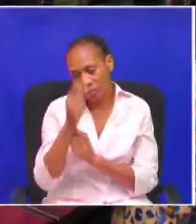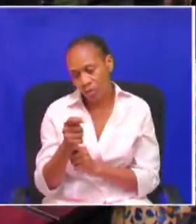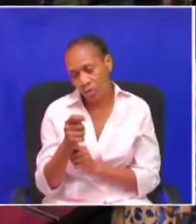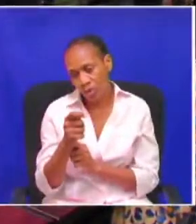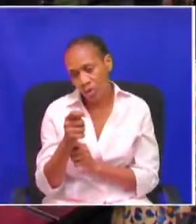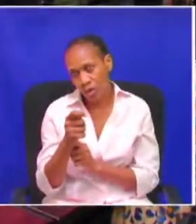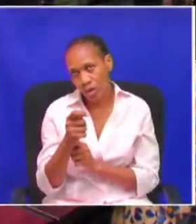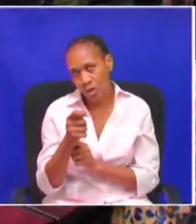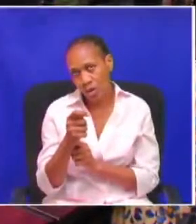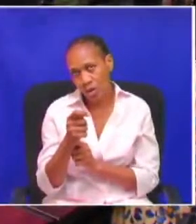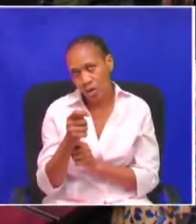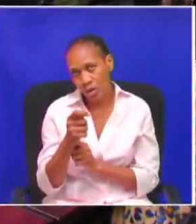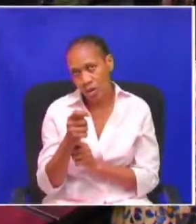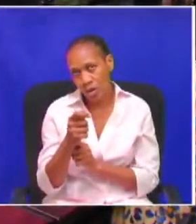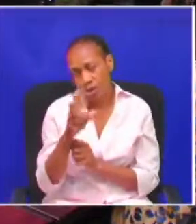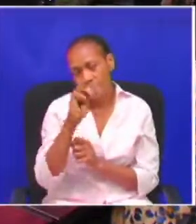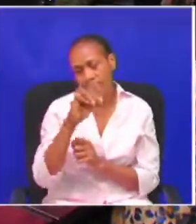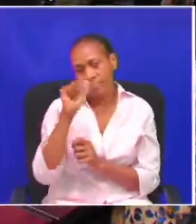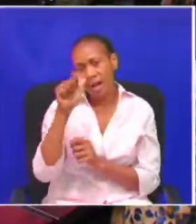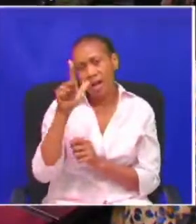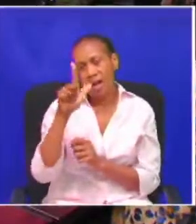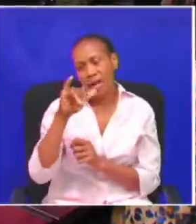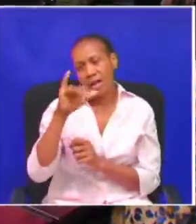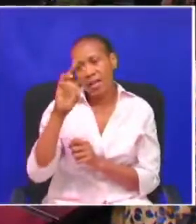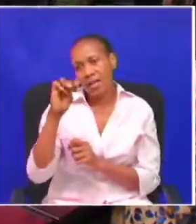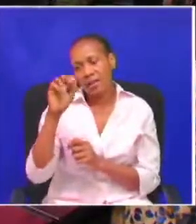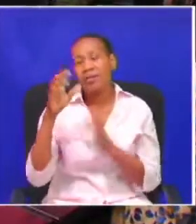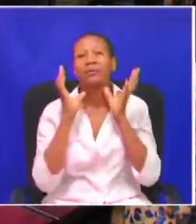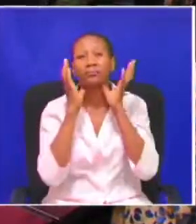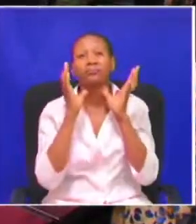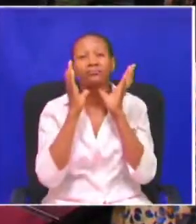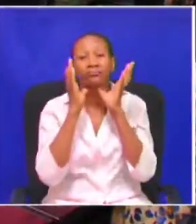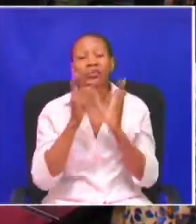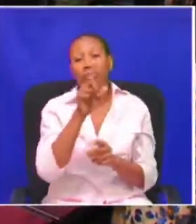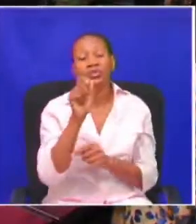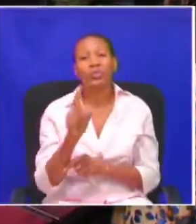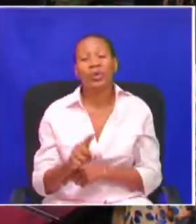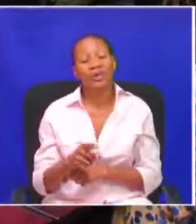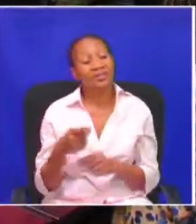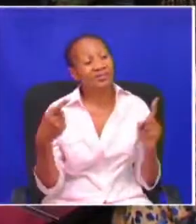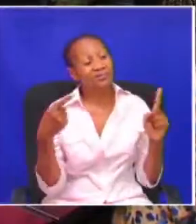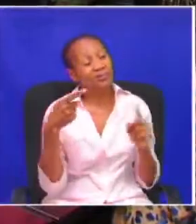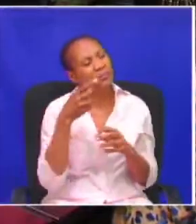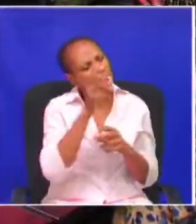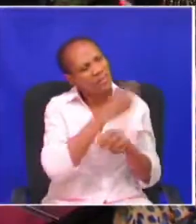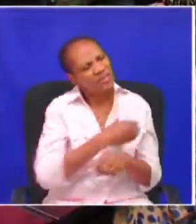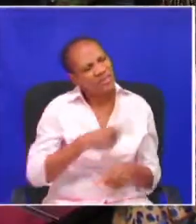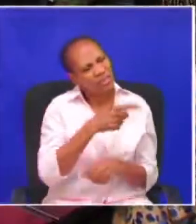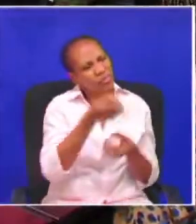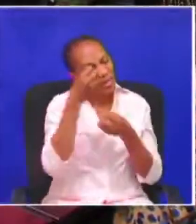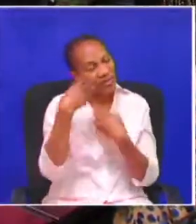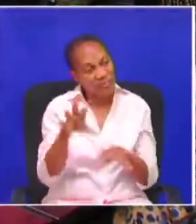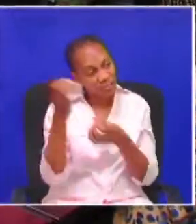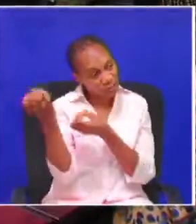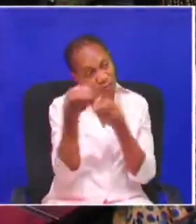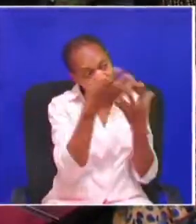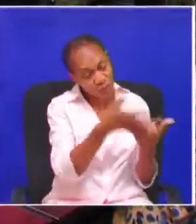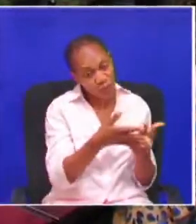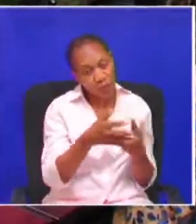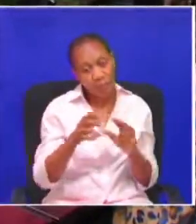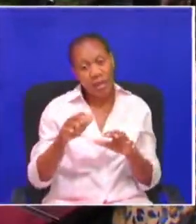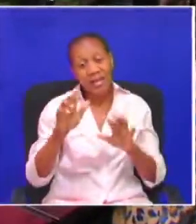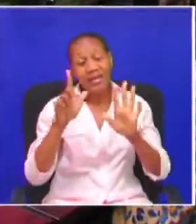Honorable Malima to the President. The question is whether he has been informed of the recent murder of 7